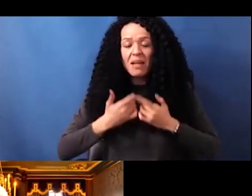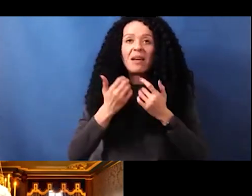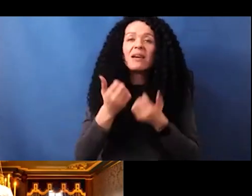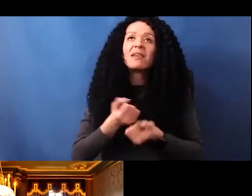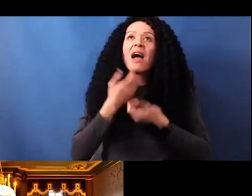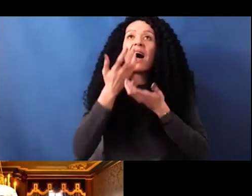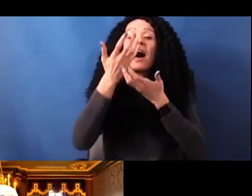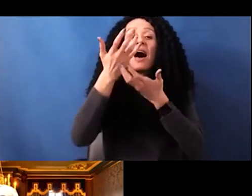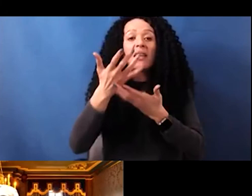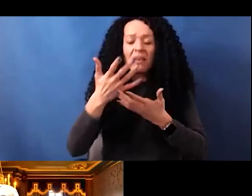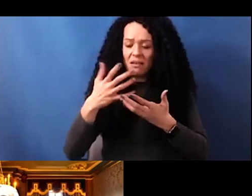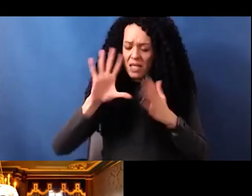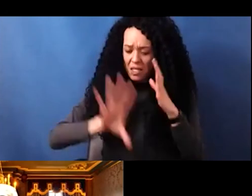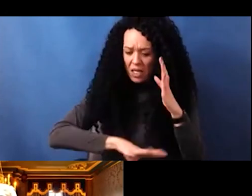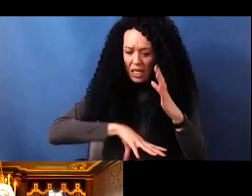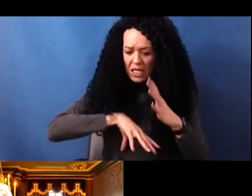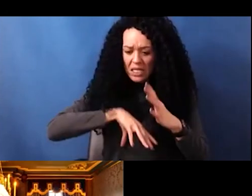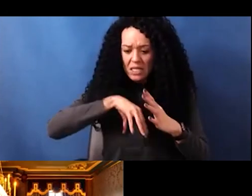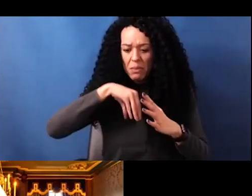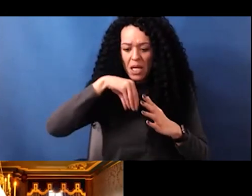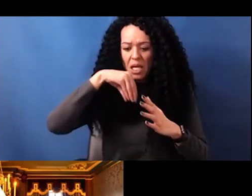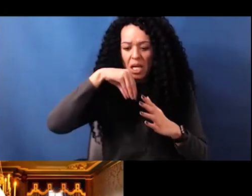carol sheds its